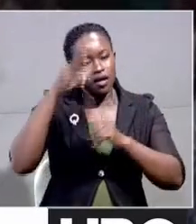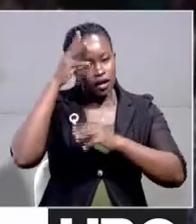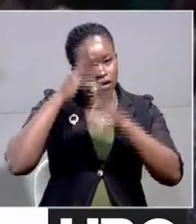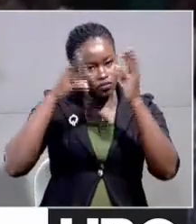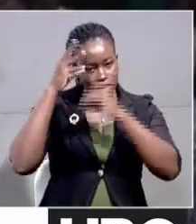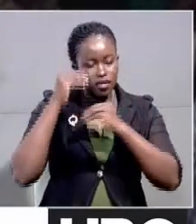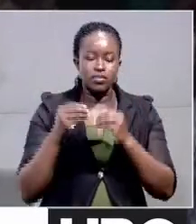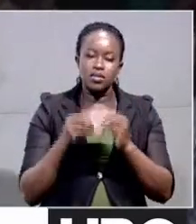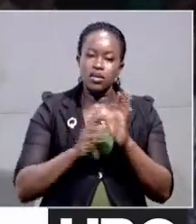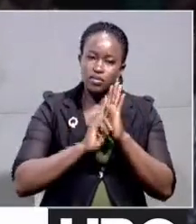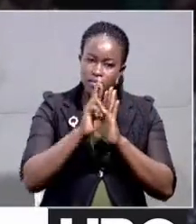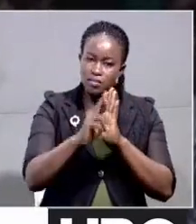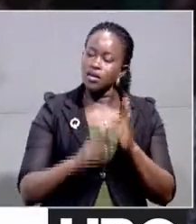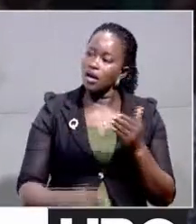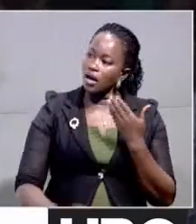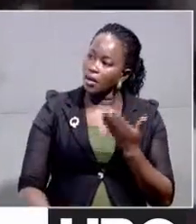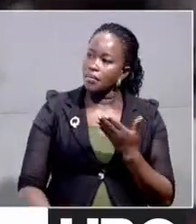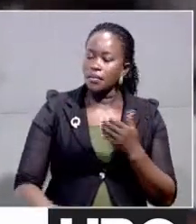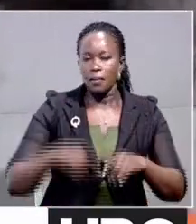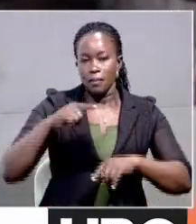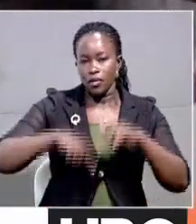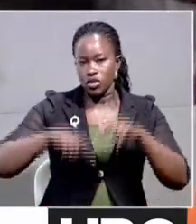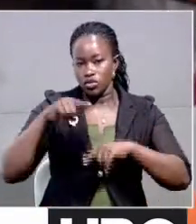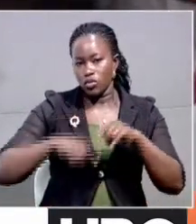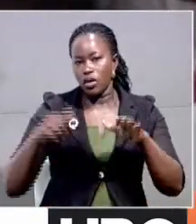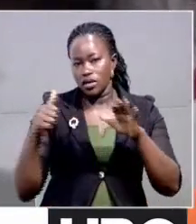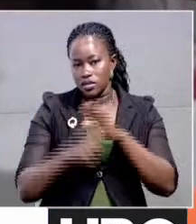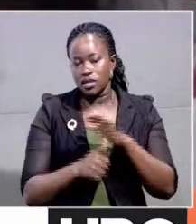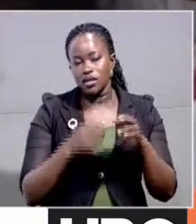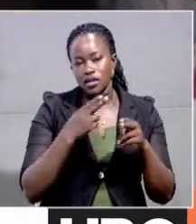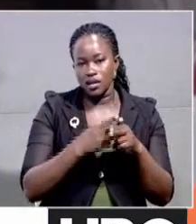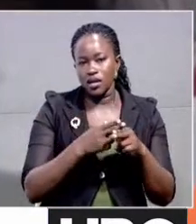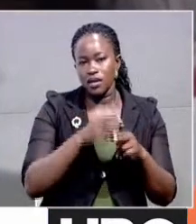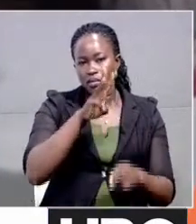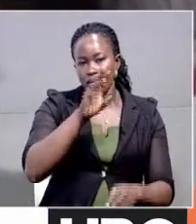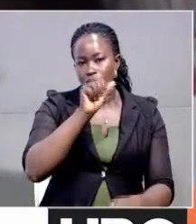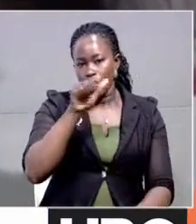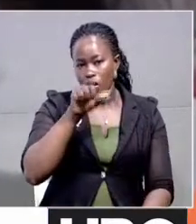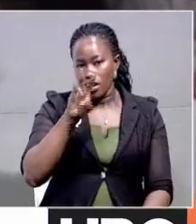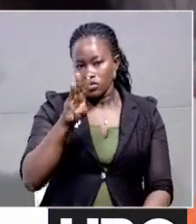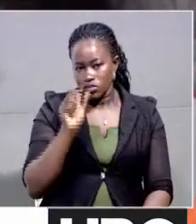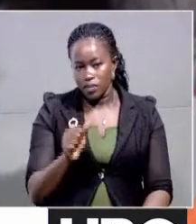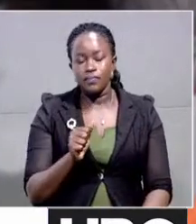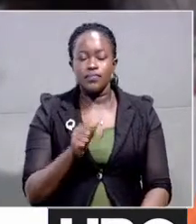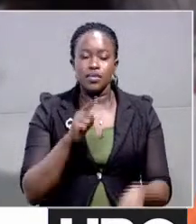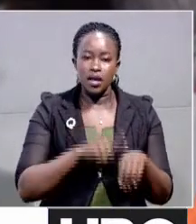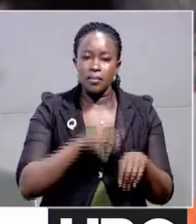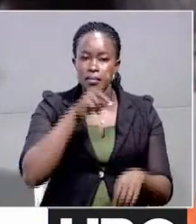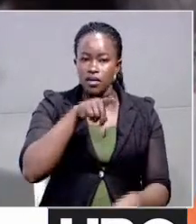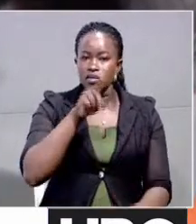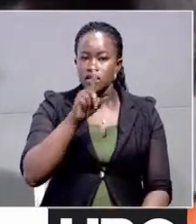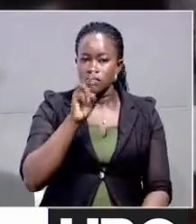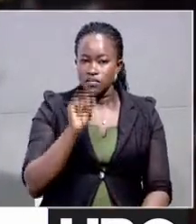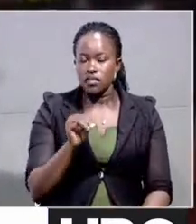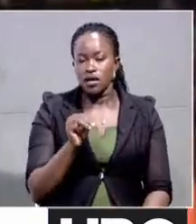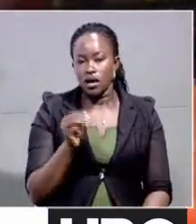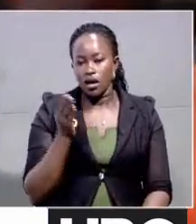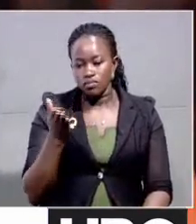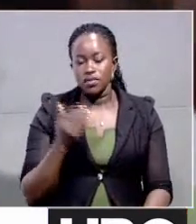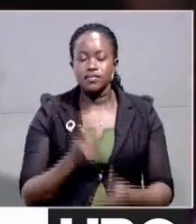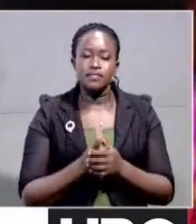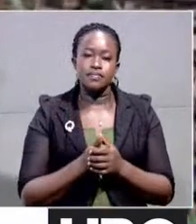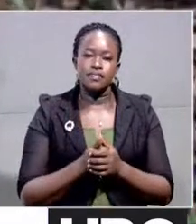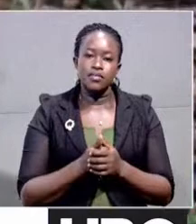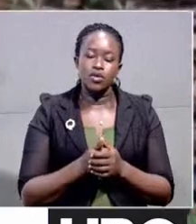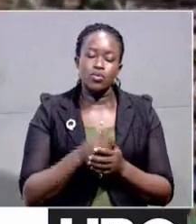Muingo was represented by his political assistant Abdul Karim Waswa during the Parish Development Model in Kalunguba Manika